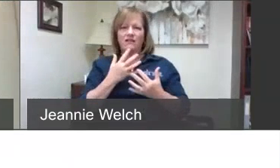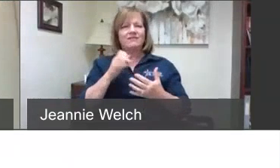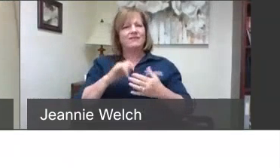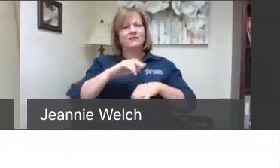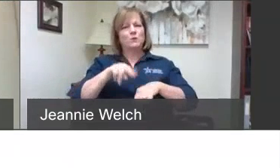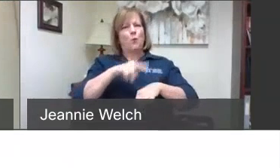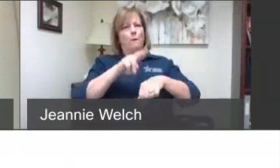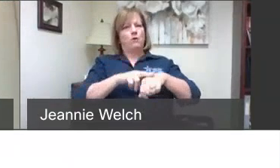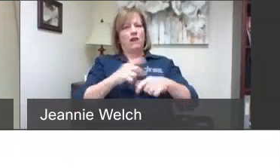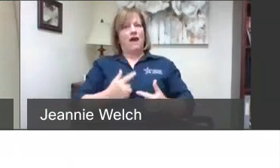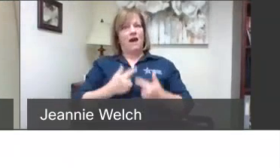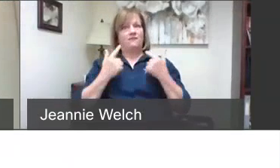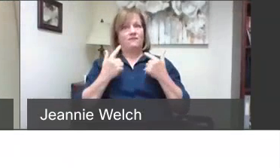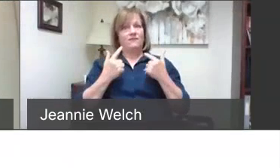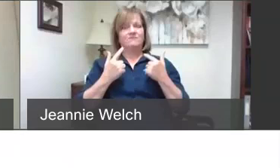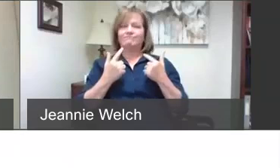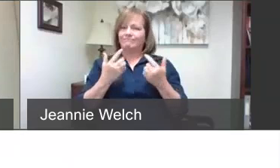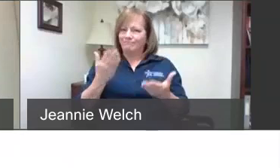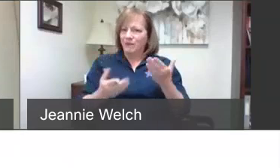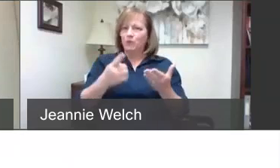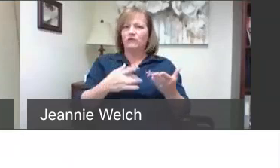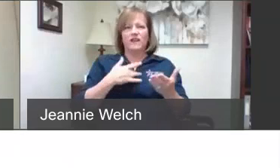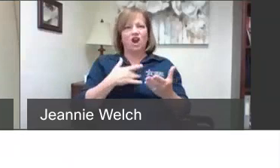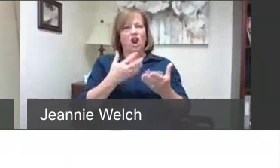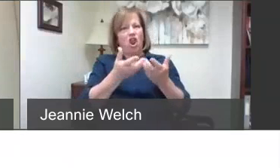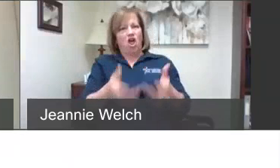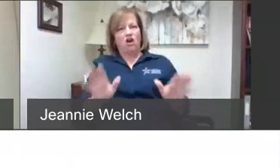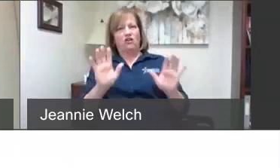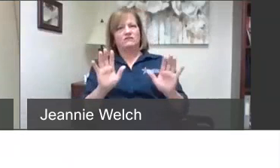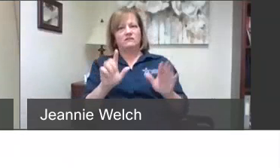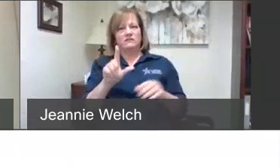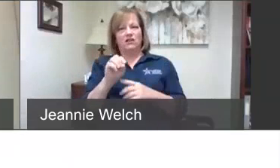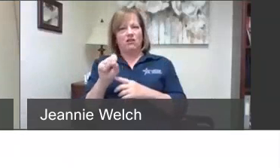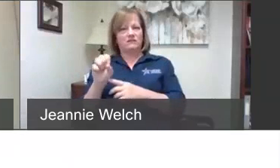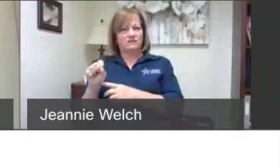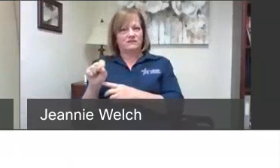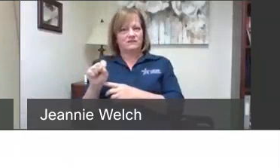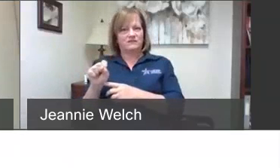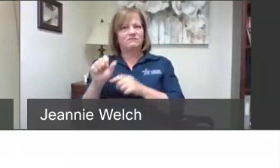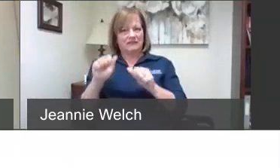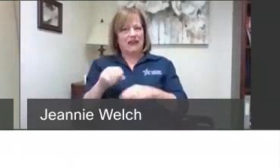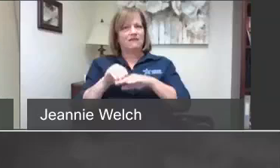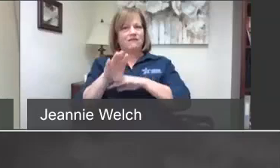have lost, and others more than some of us.